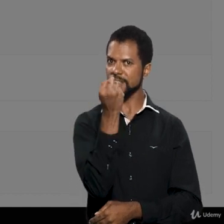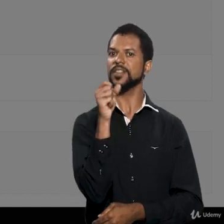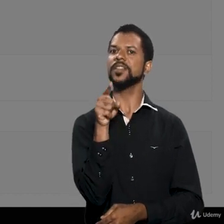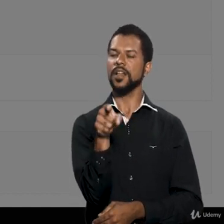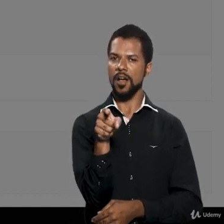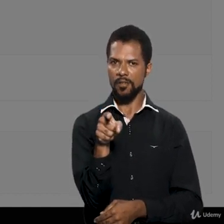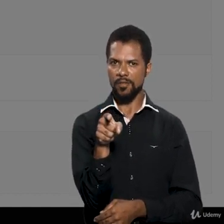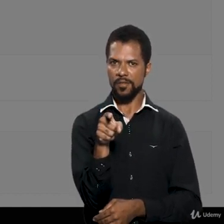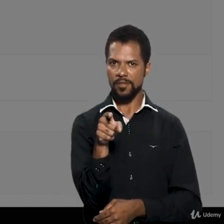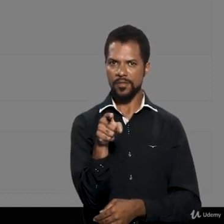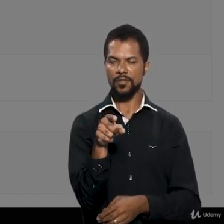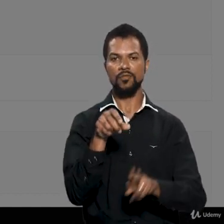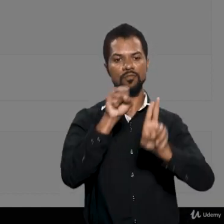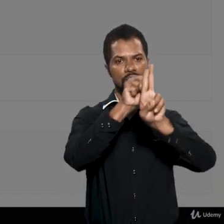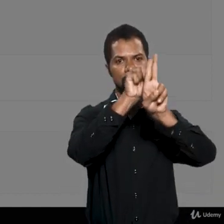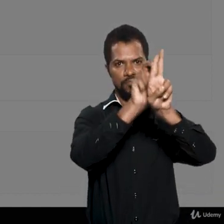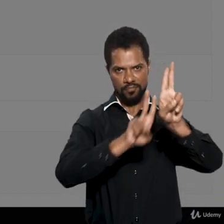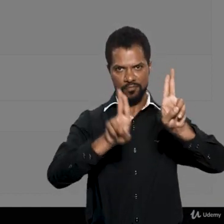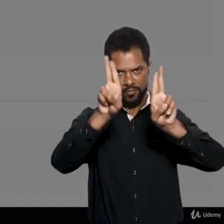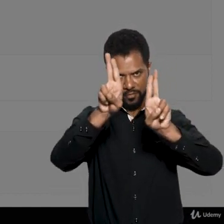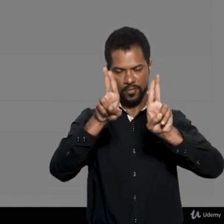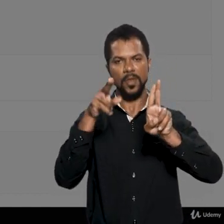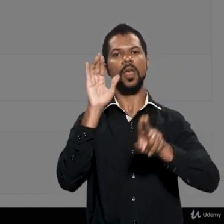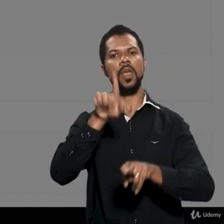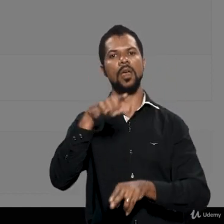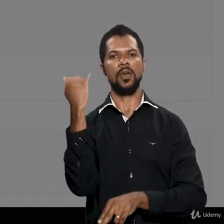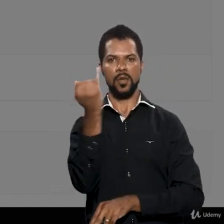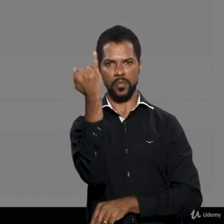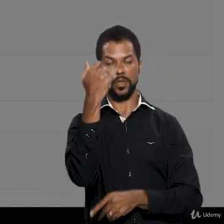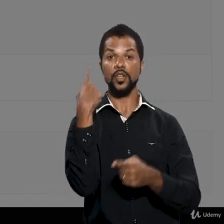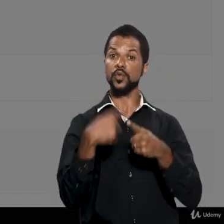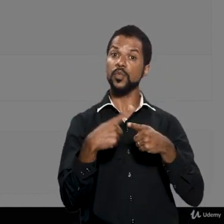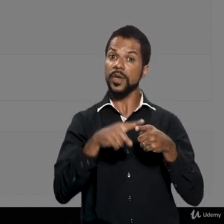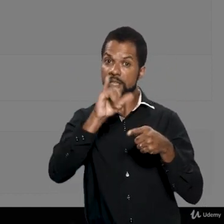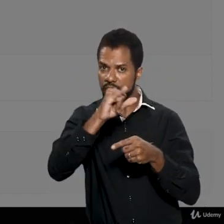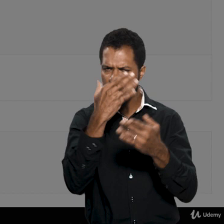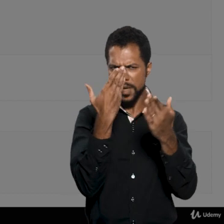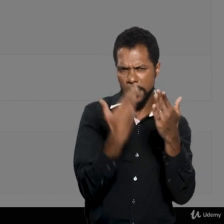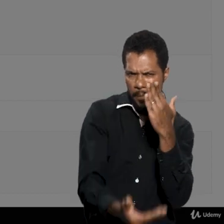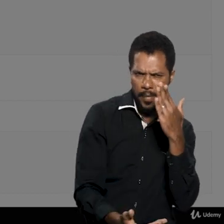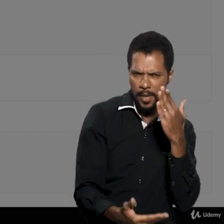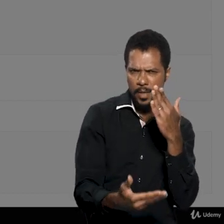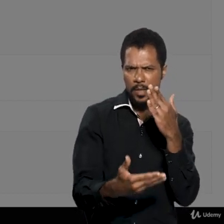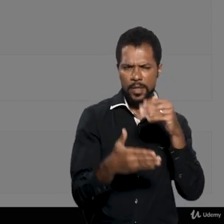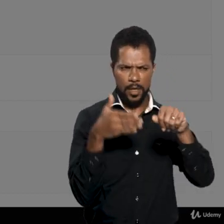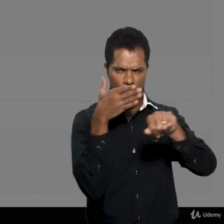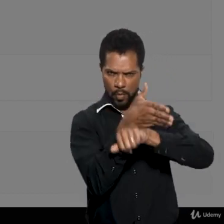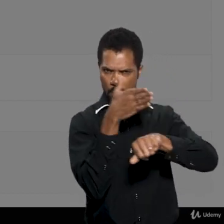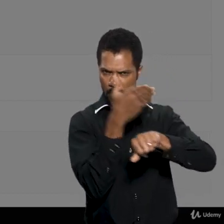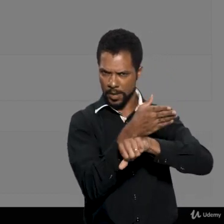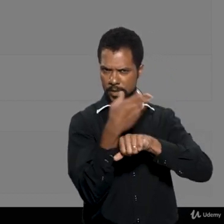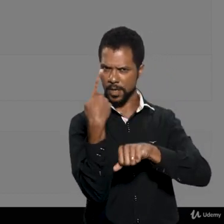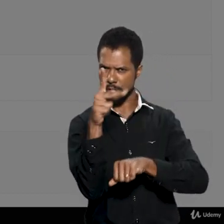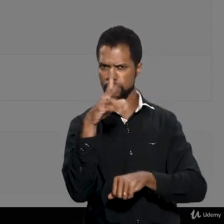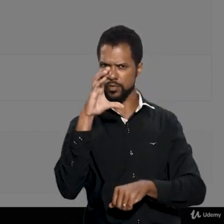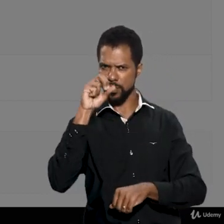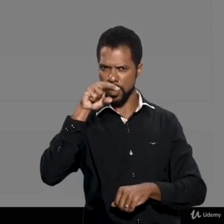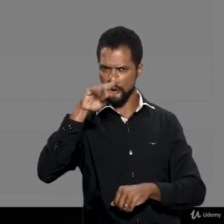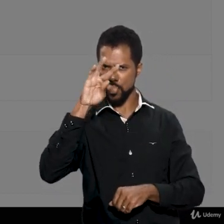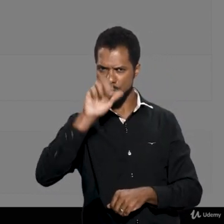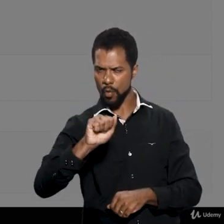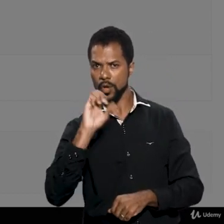one of the most important things. Make the backup of this. If you lose the access to your account for any